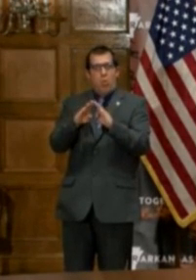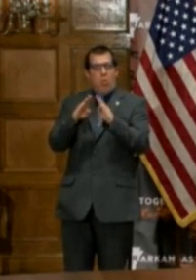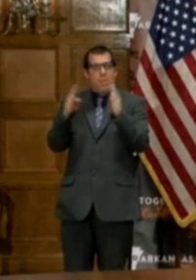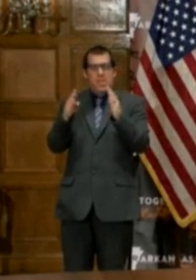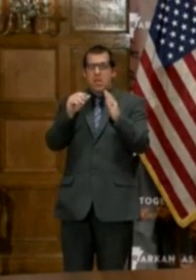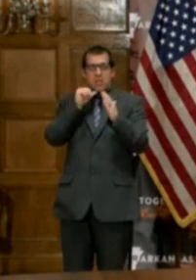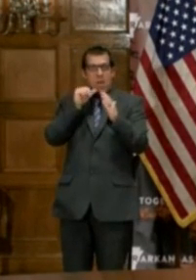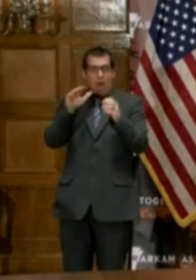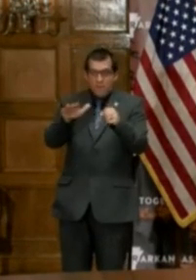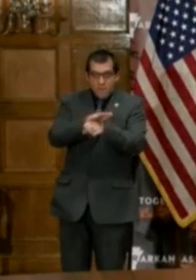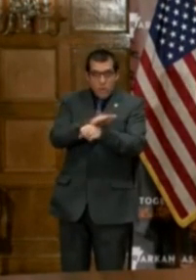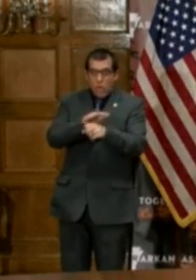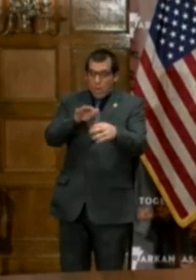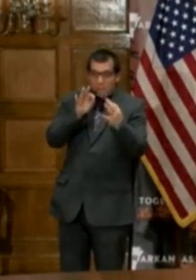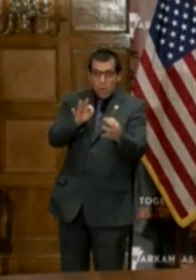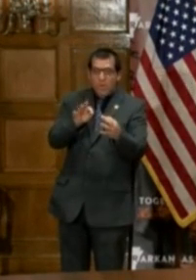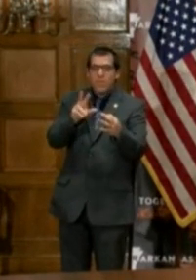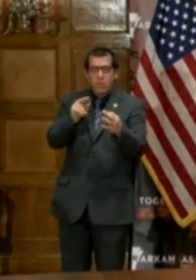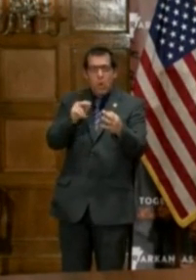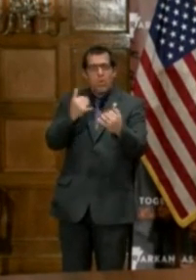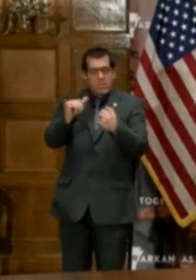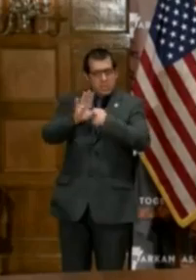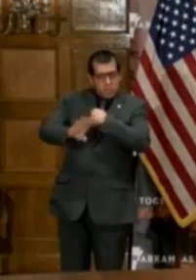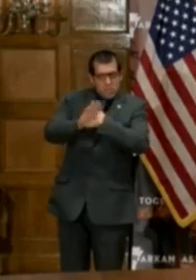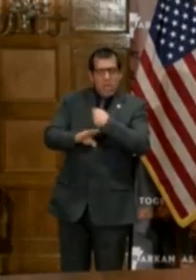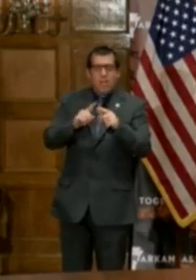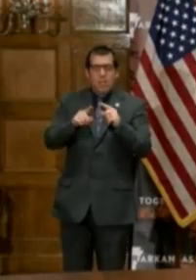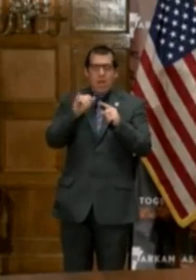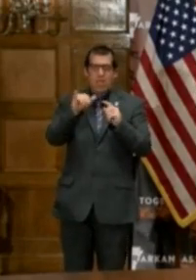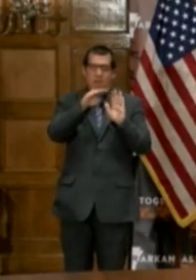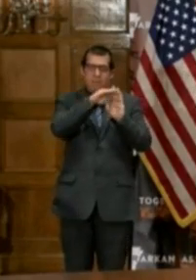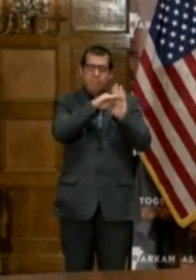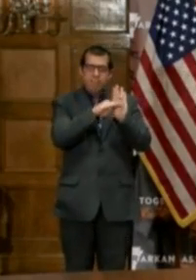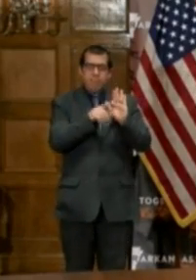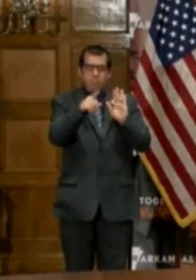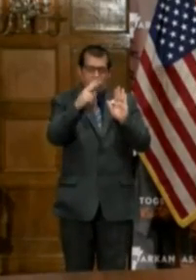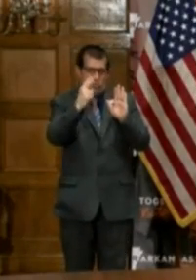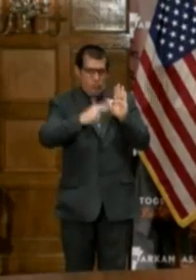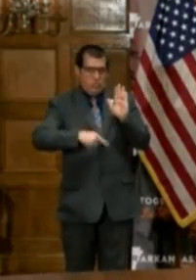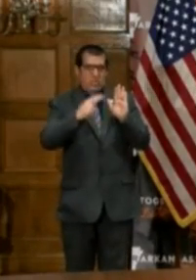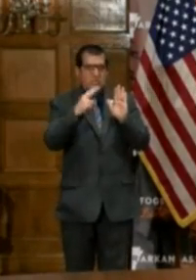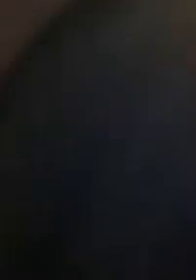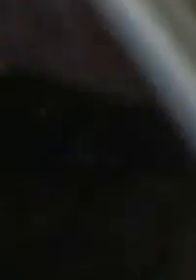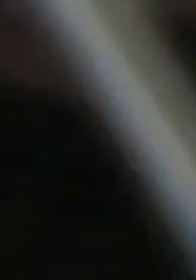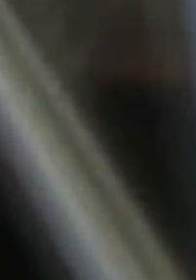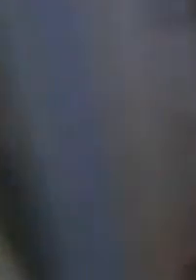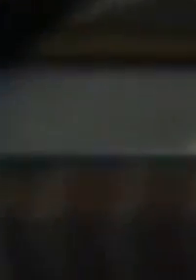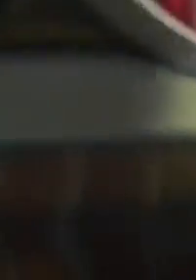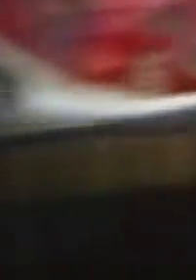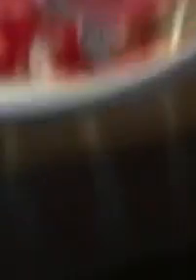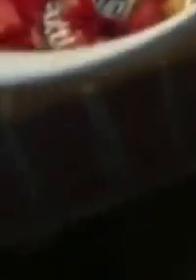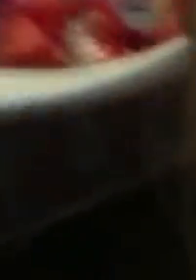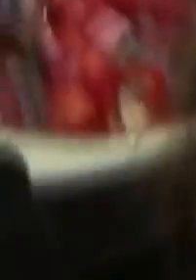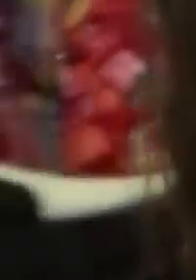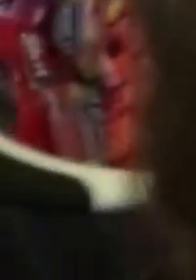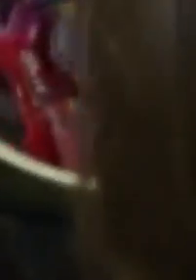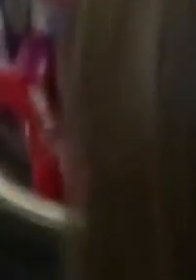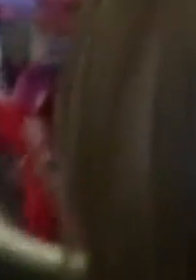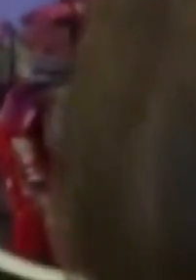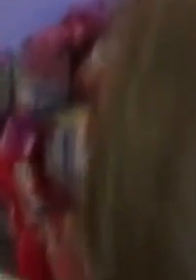protected environment. But read those guidelines, and I think this is a good step forward.